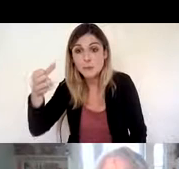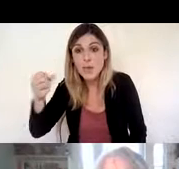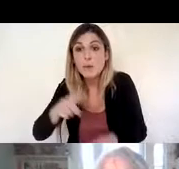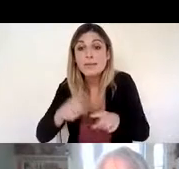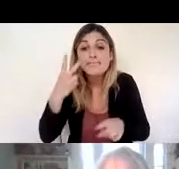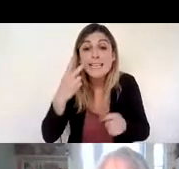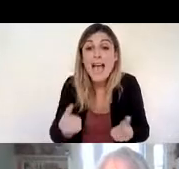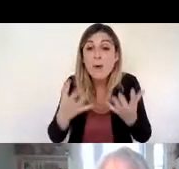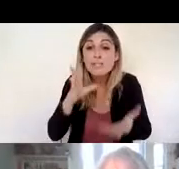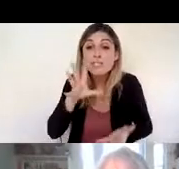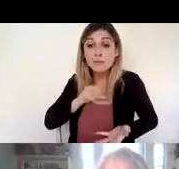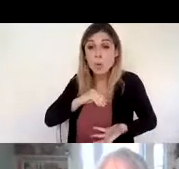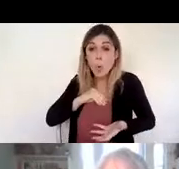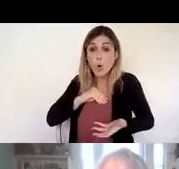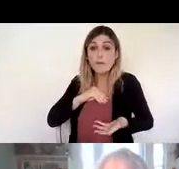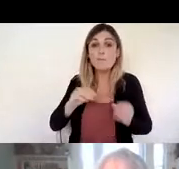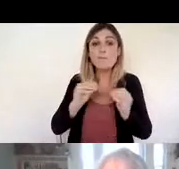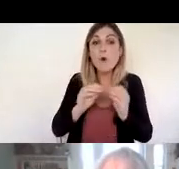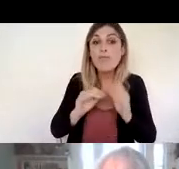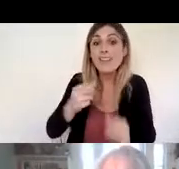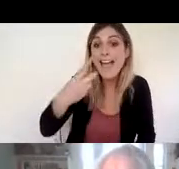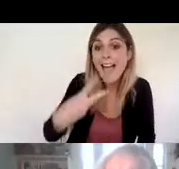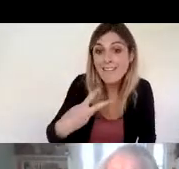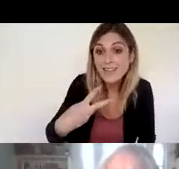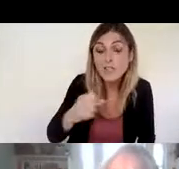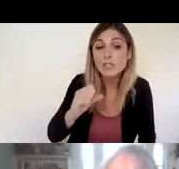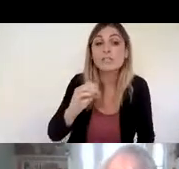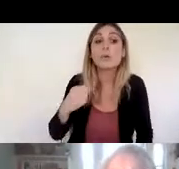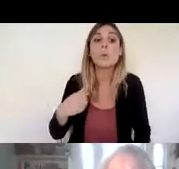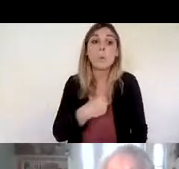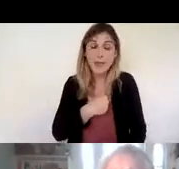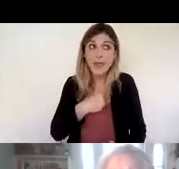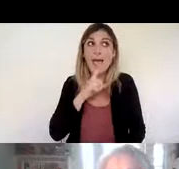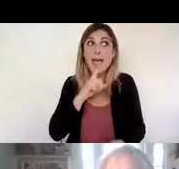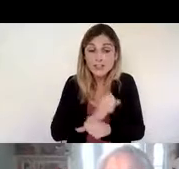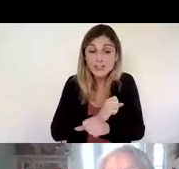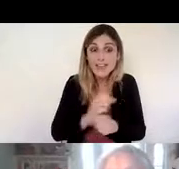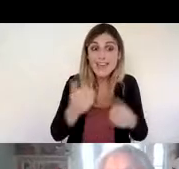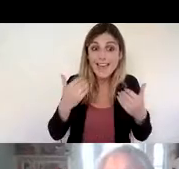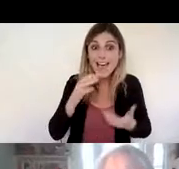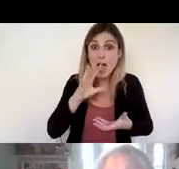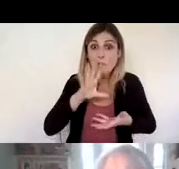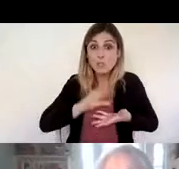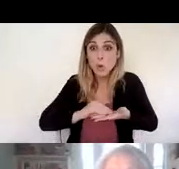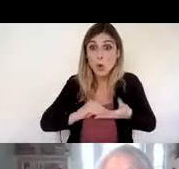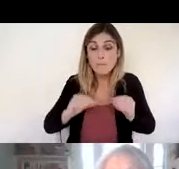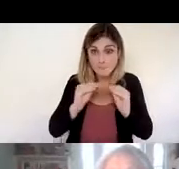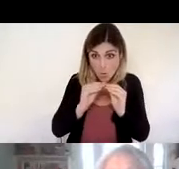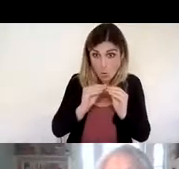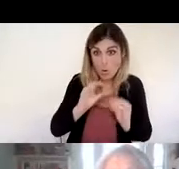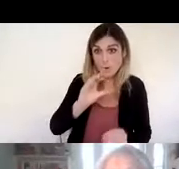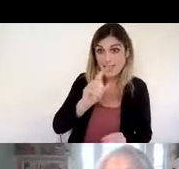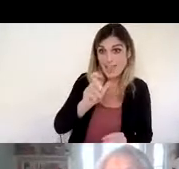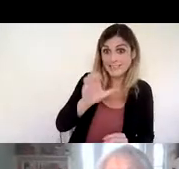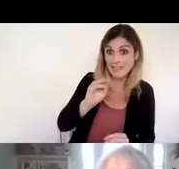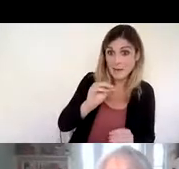than half of the calcium that we absorb into our bodies. So we actually end up getting more calcium from a cup of